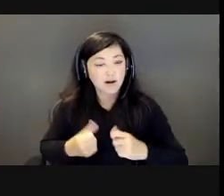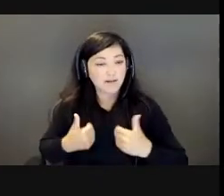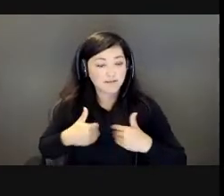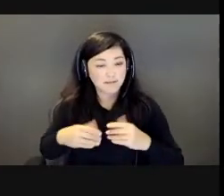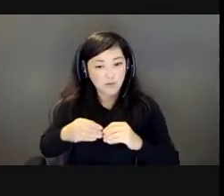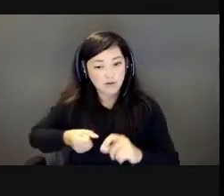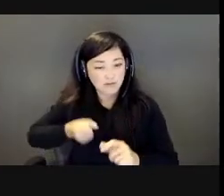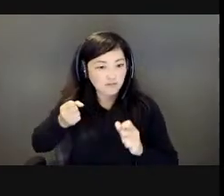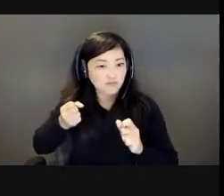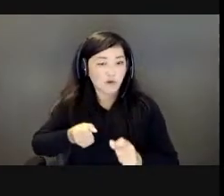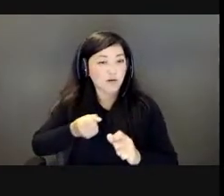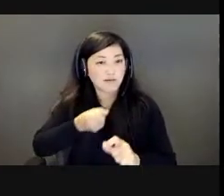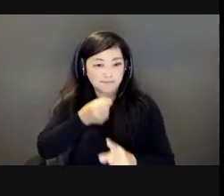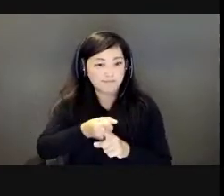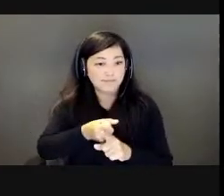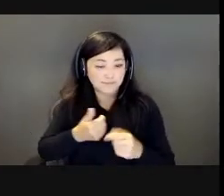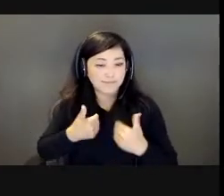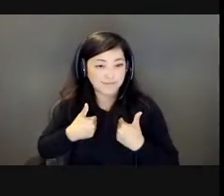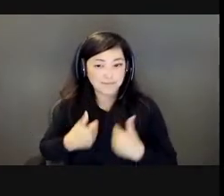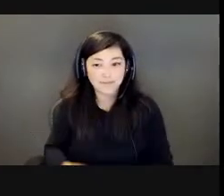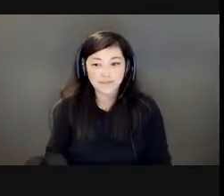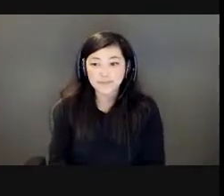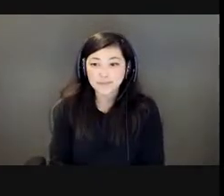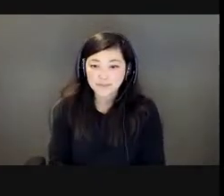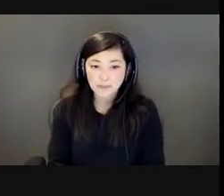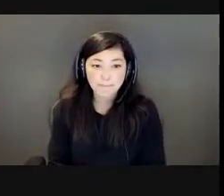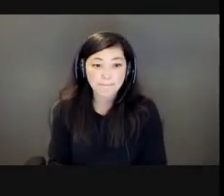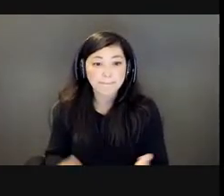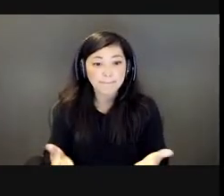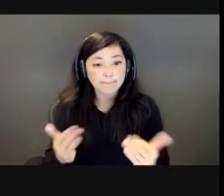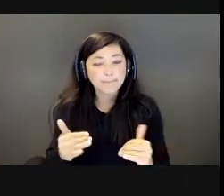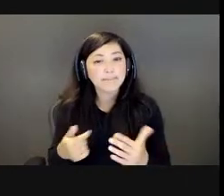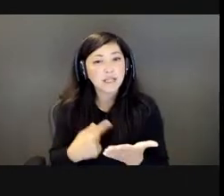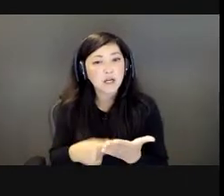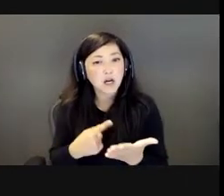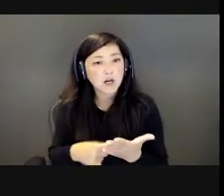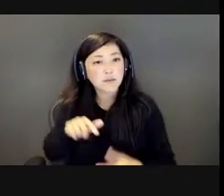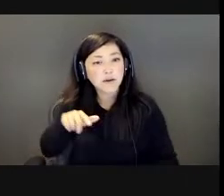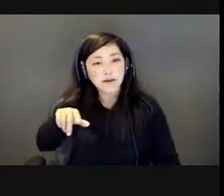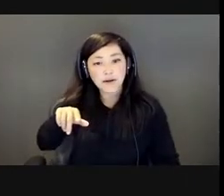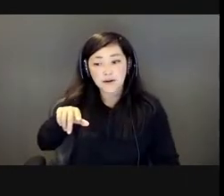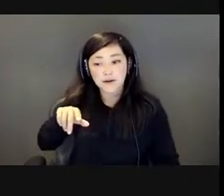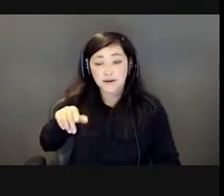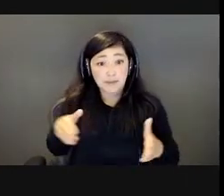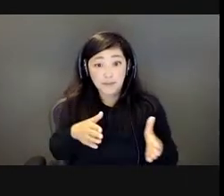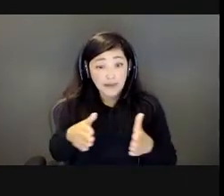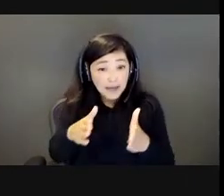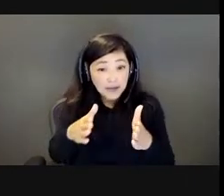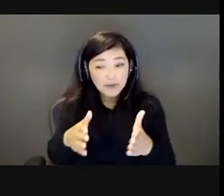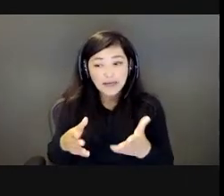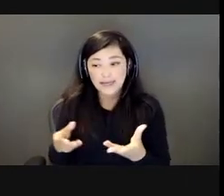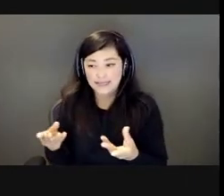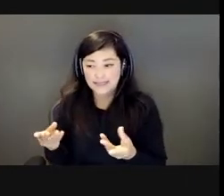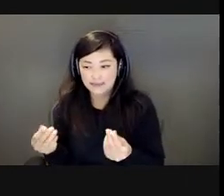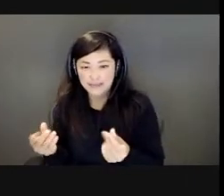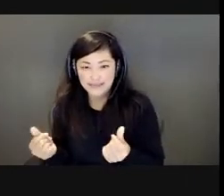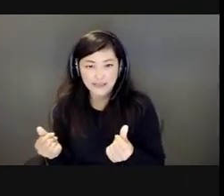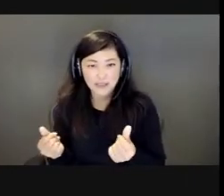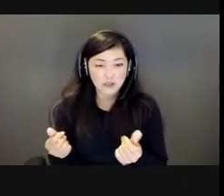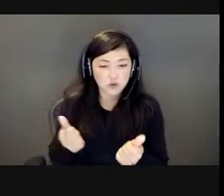someone put in a question there about pathways and the types of material that are kind of best for different types